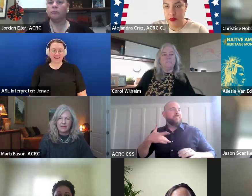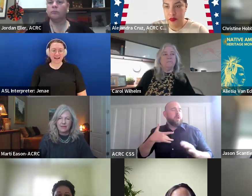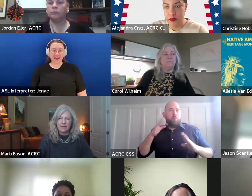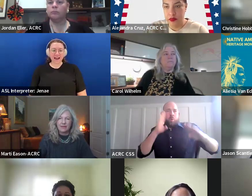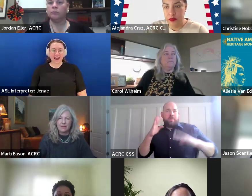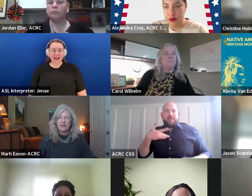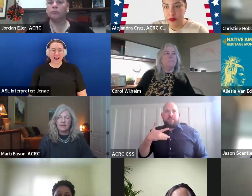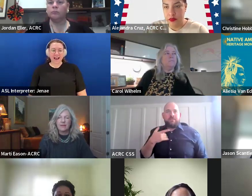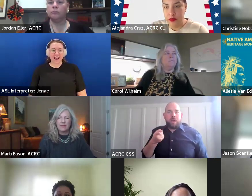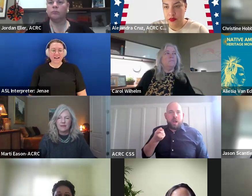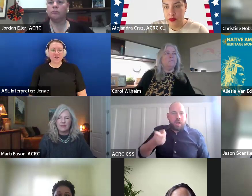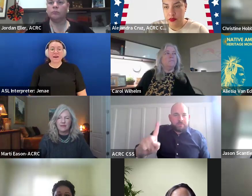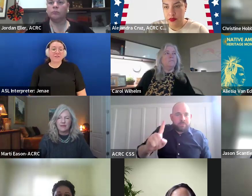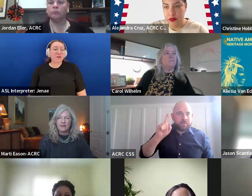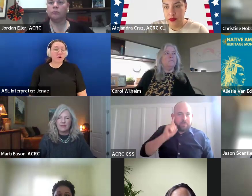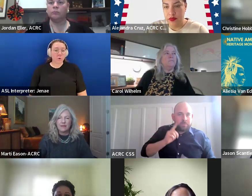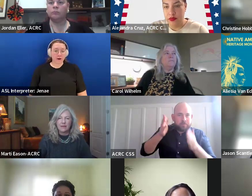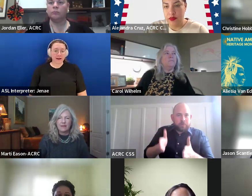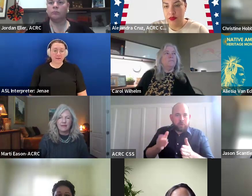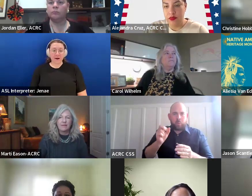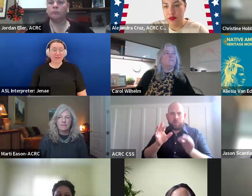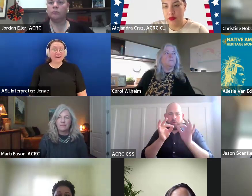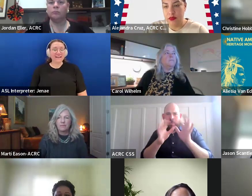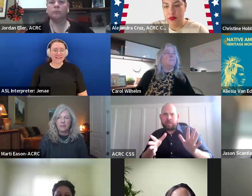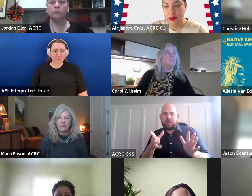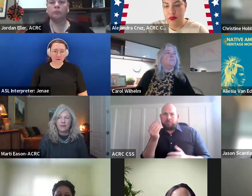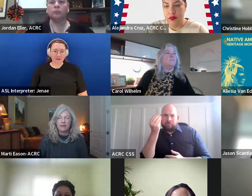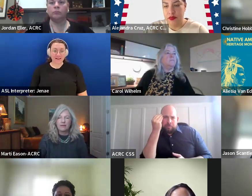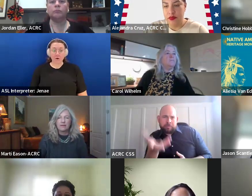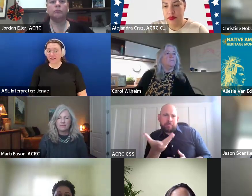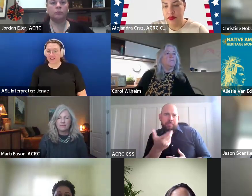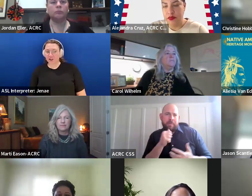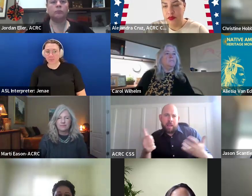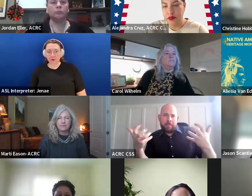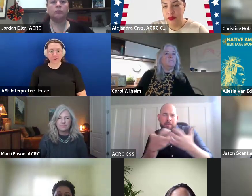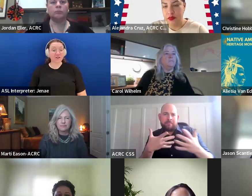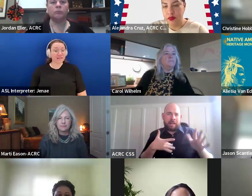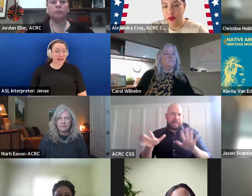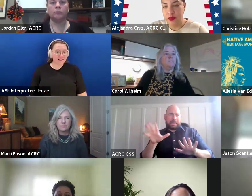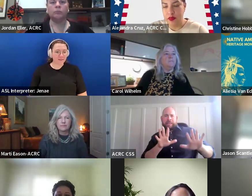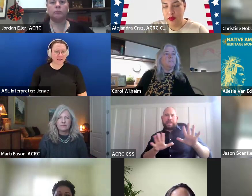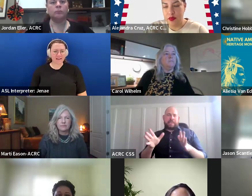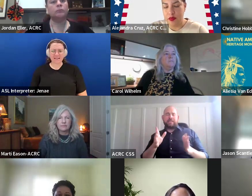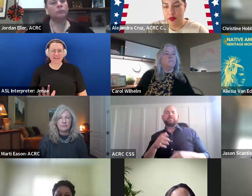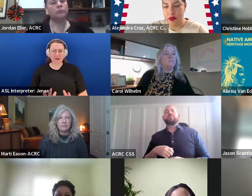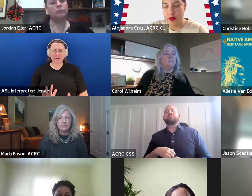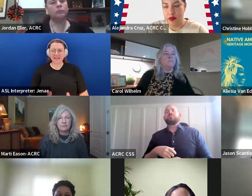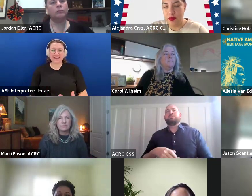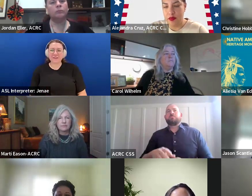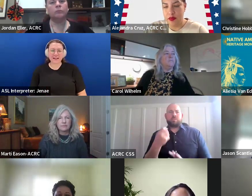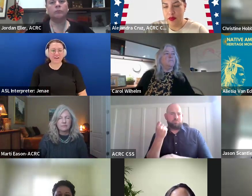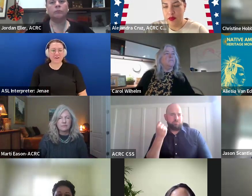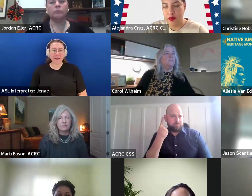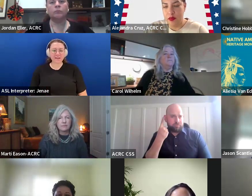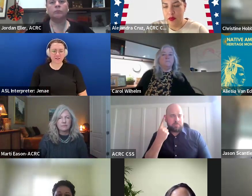usually is. And you might feel a little worried about offending the deaf person or the interpreter if you say something and say, oh,